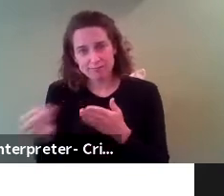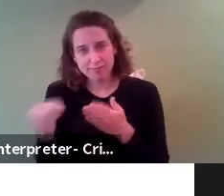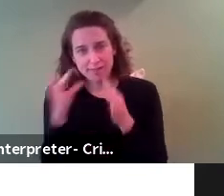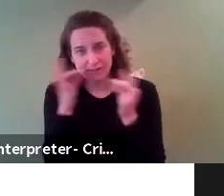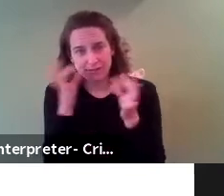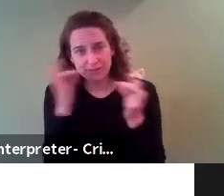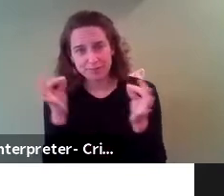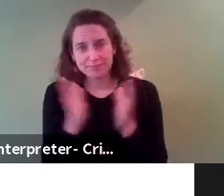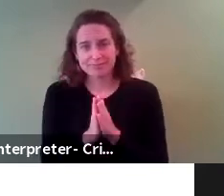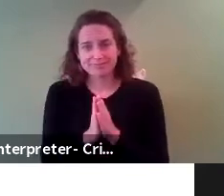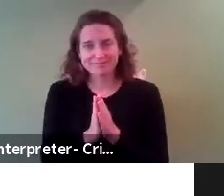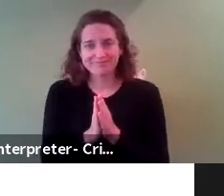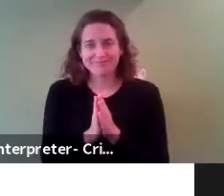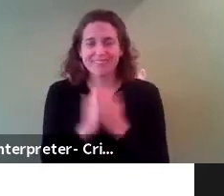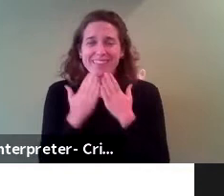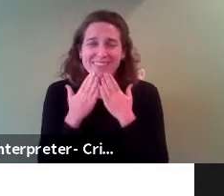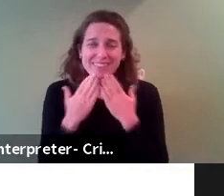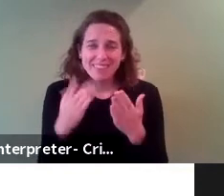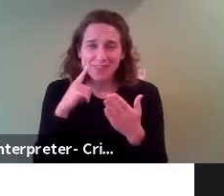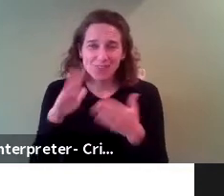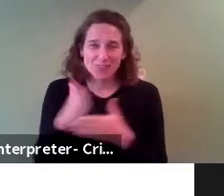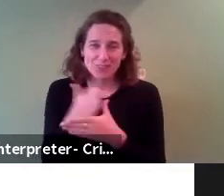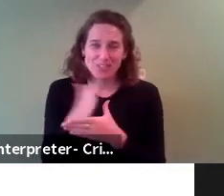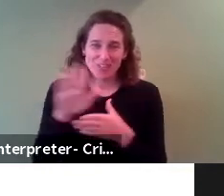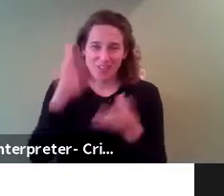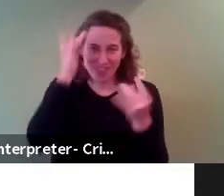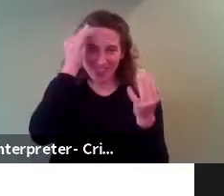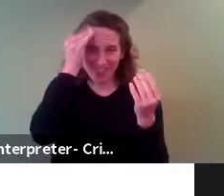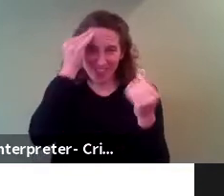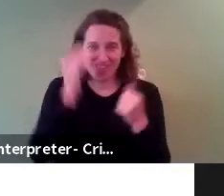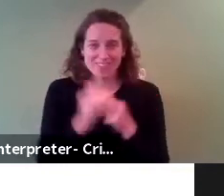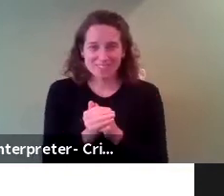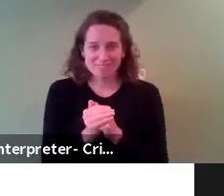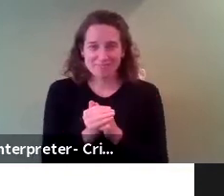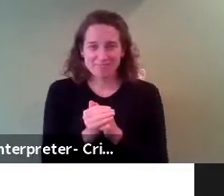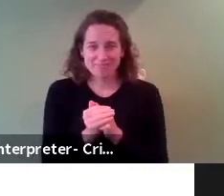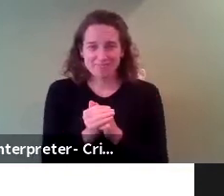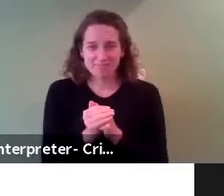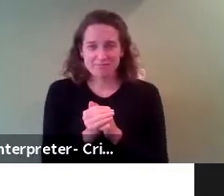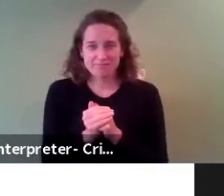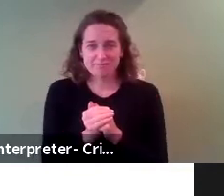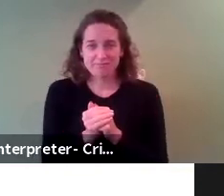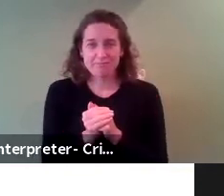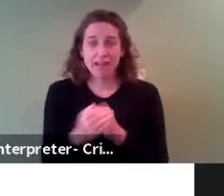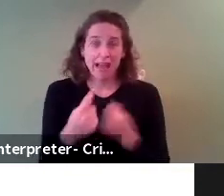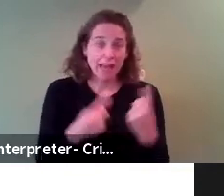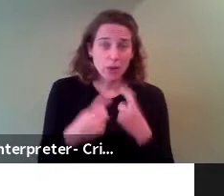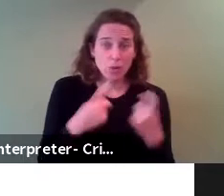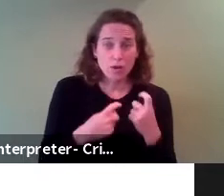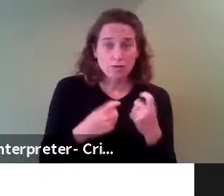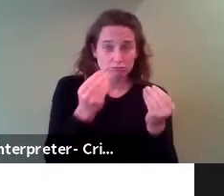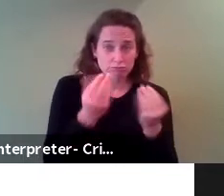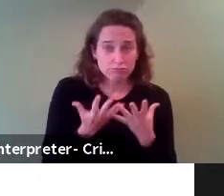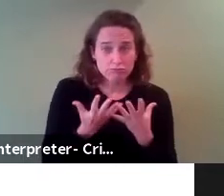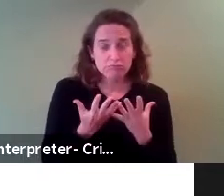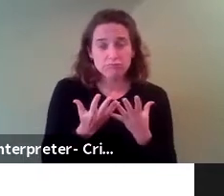Okay, so I appreciate you all sharing your thoughts in the chat at any time. Again, any questions you have for Dr. Rich, and again,